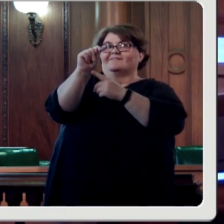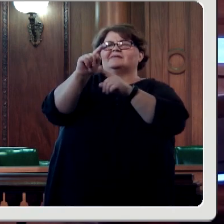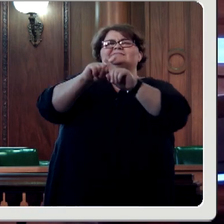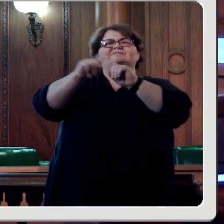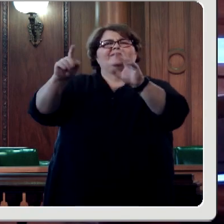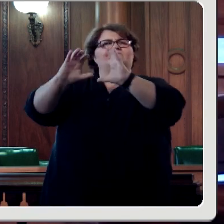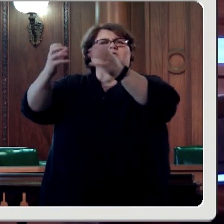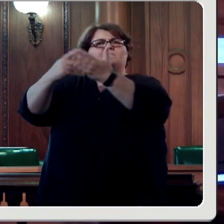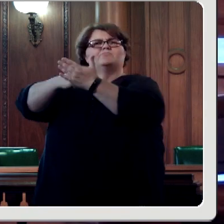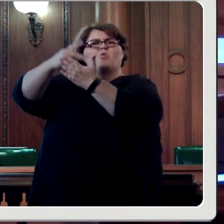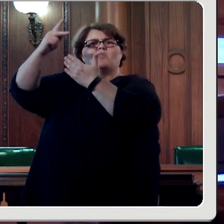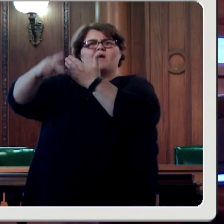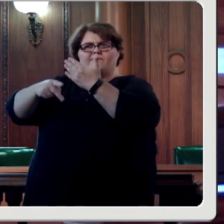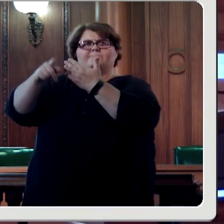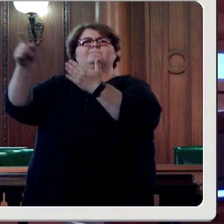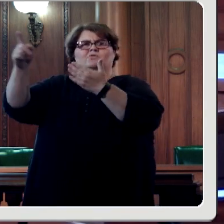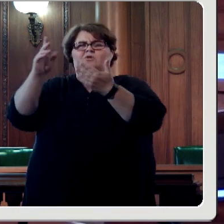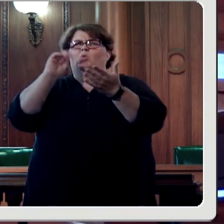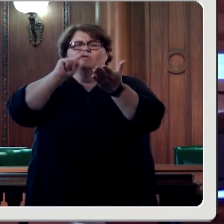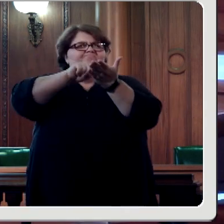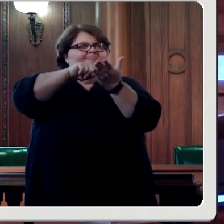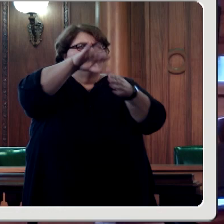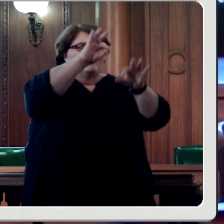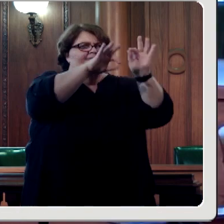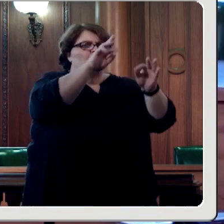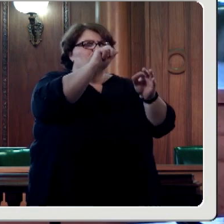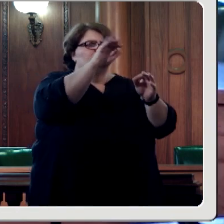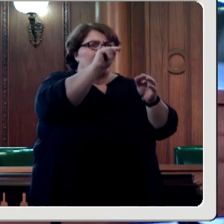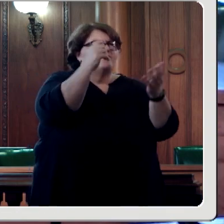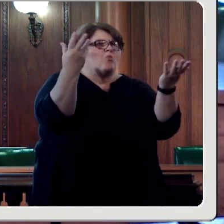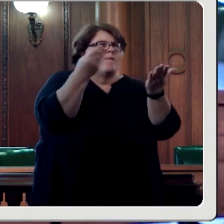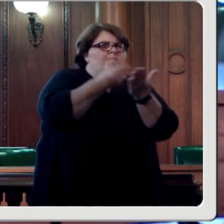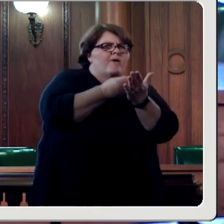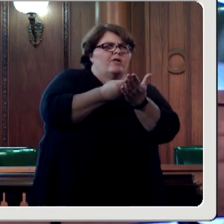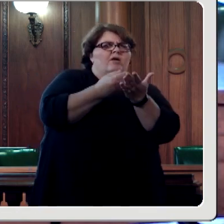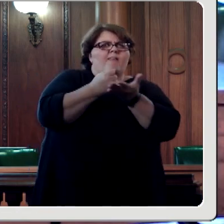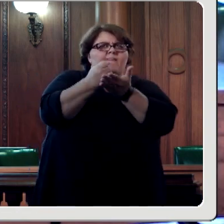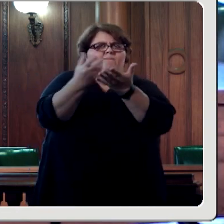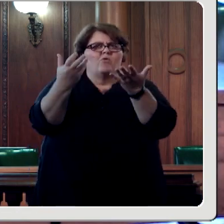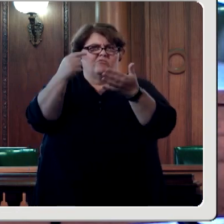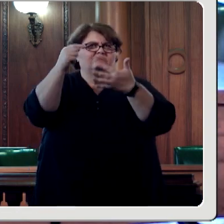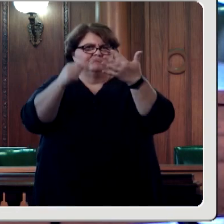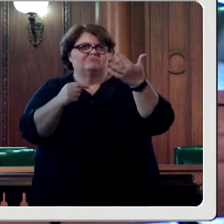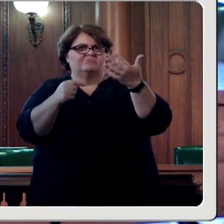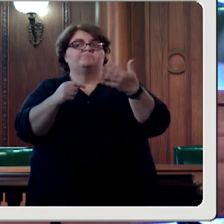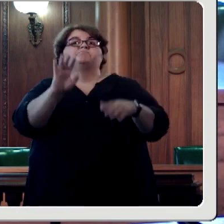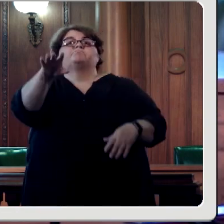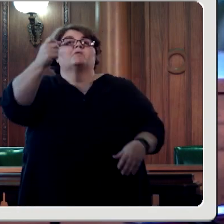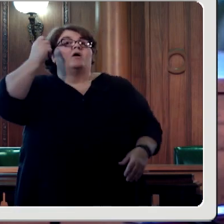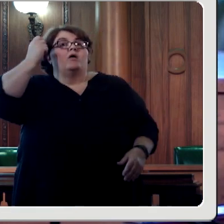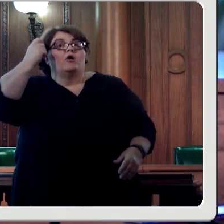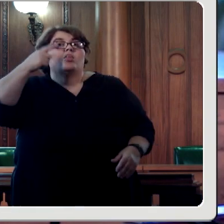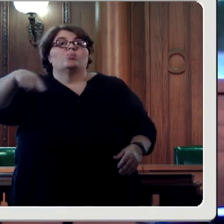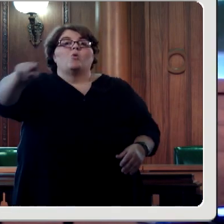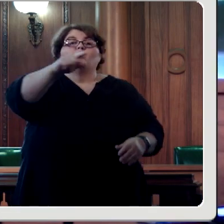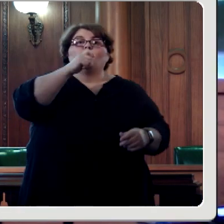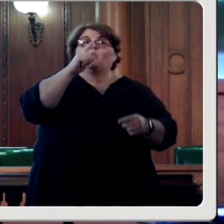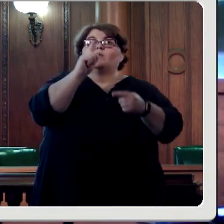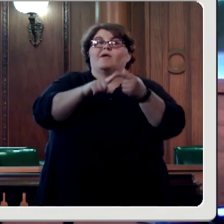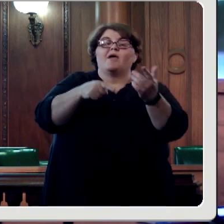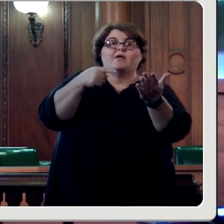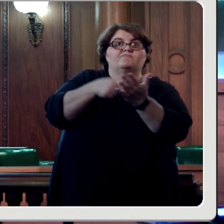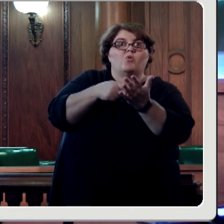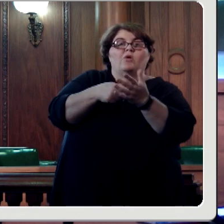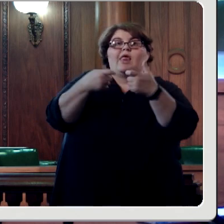out tenants who are in need and help out landlords, small landlords. So we want to continue to do